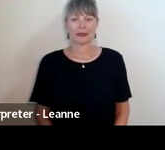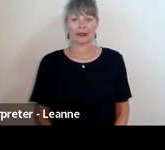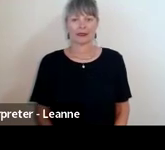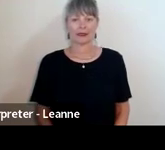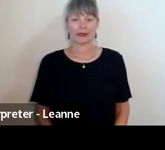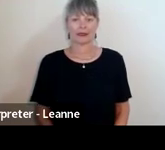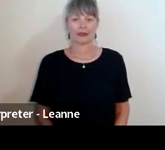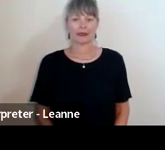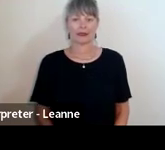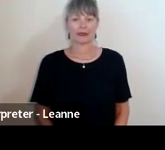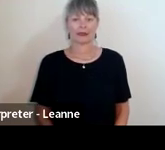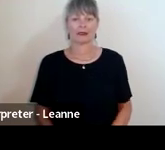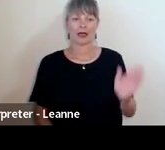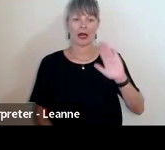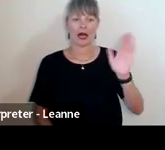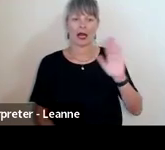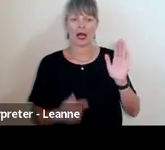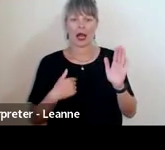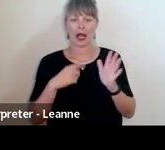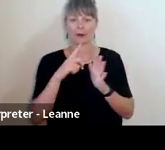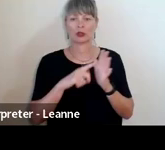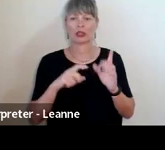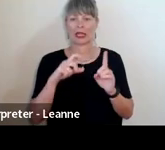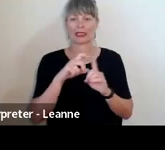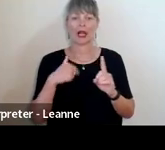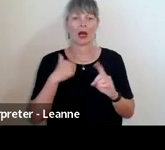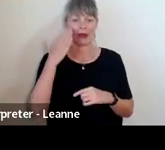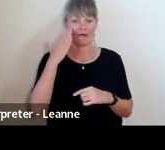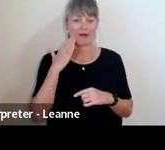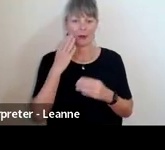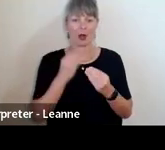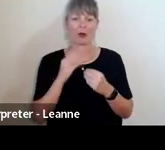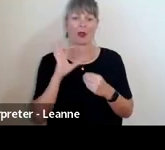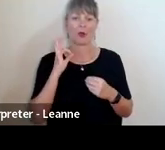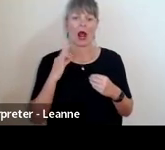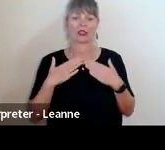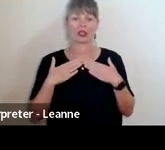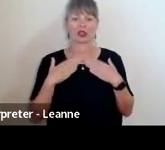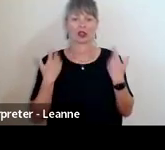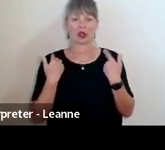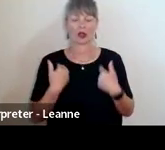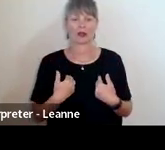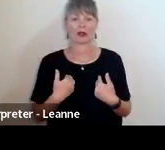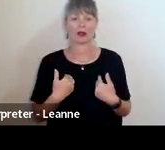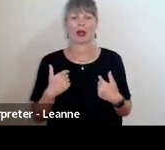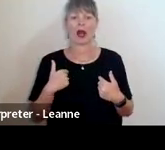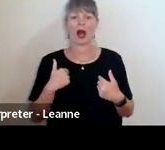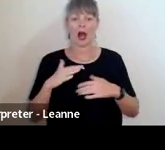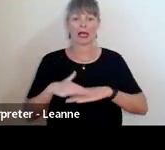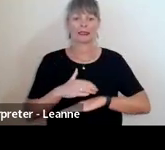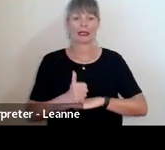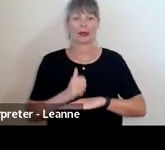Hello, I'm JD and I'm a female wearing a white button-up shirt. I'm the founder of Soundclusive, and we want people living